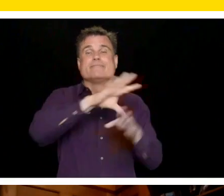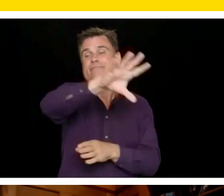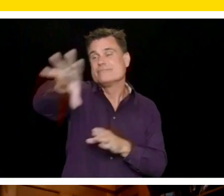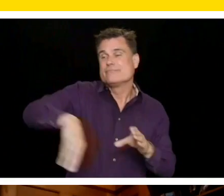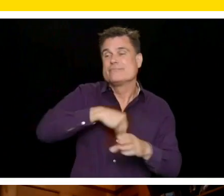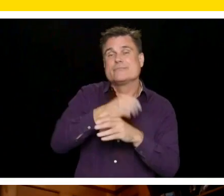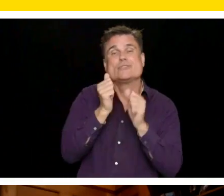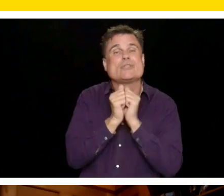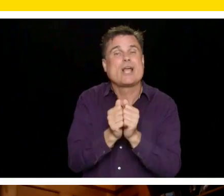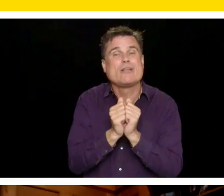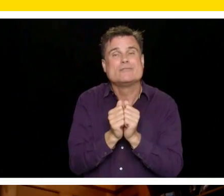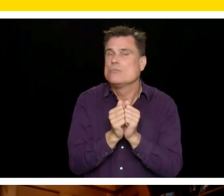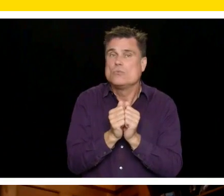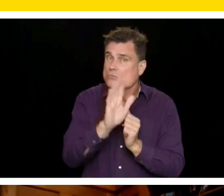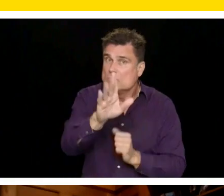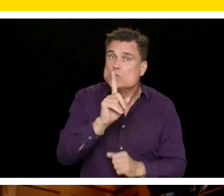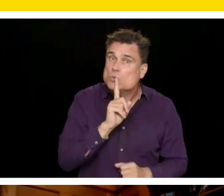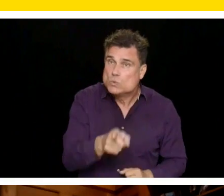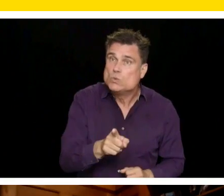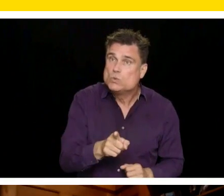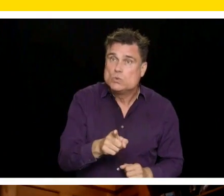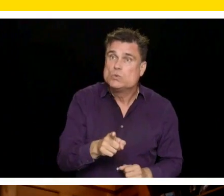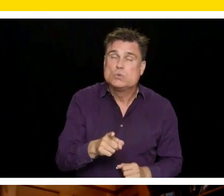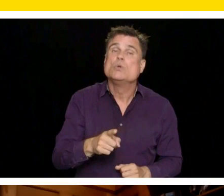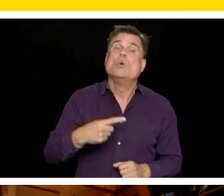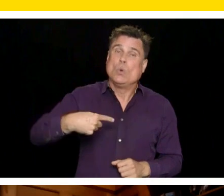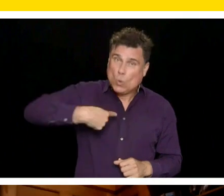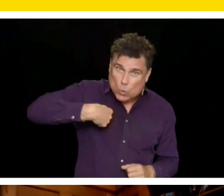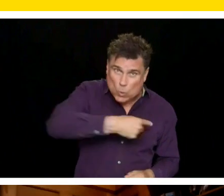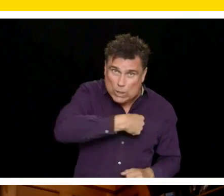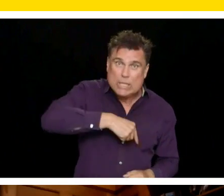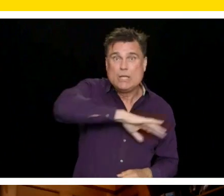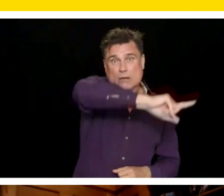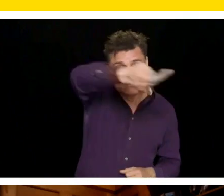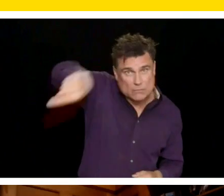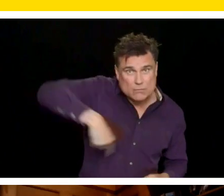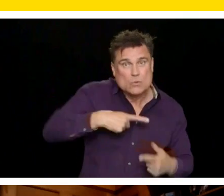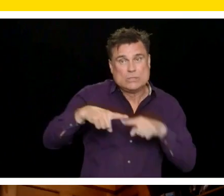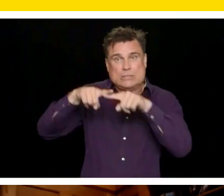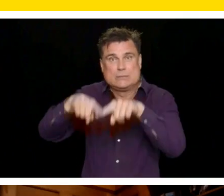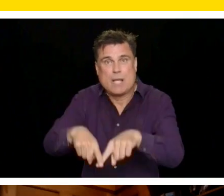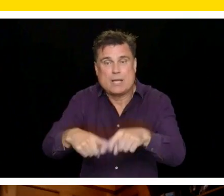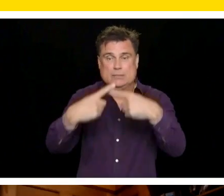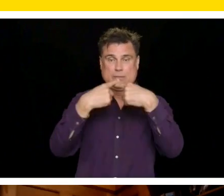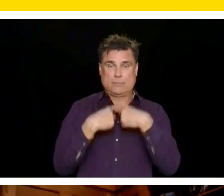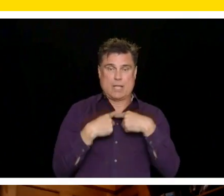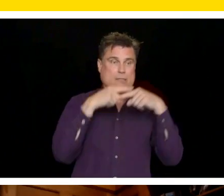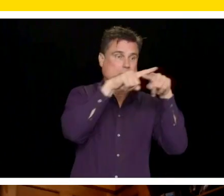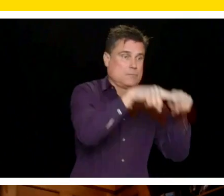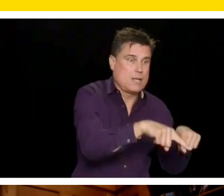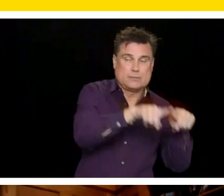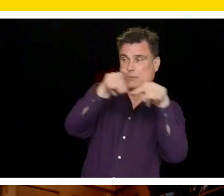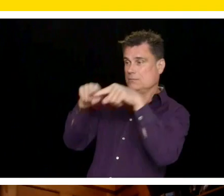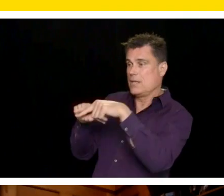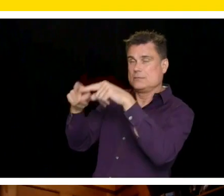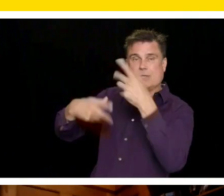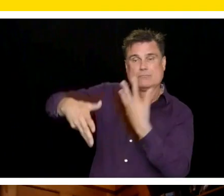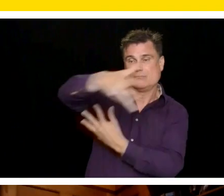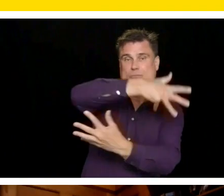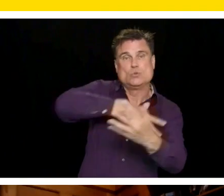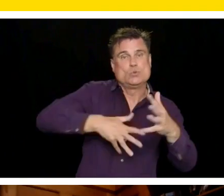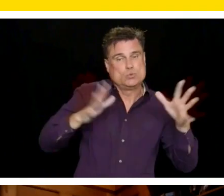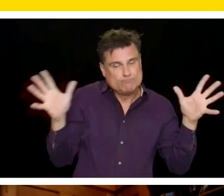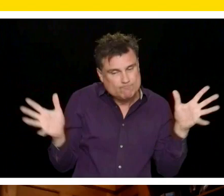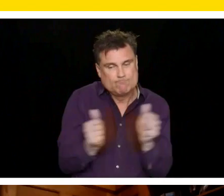at further ways and we need to ensure businesses have that cash flow, we're going to be looking at those very seriously. Like I